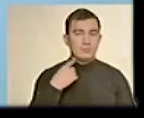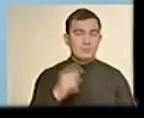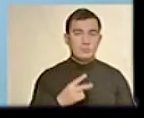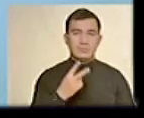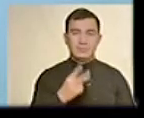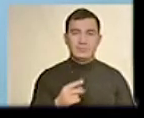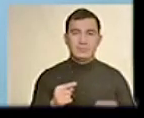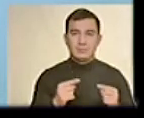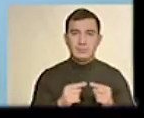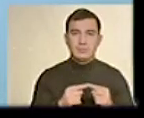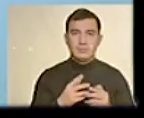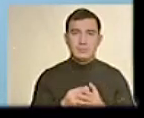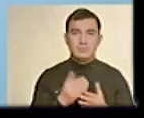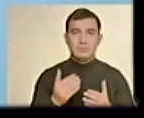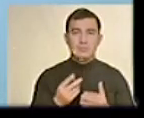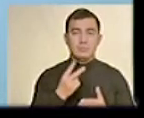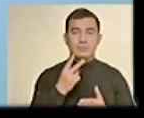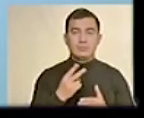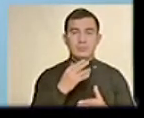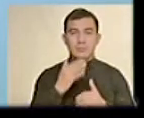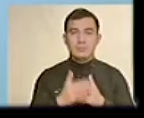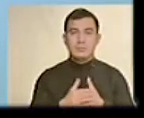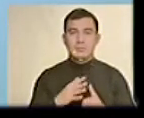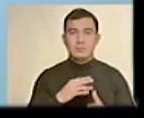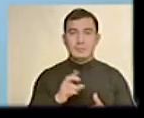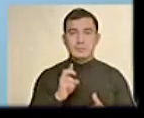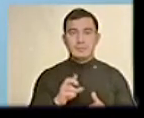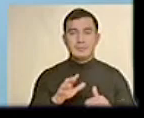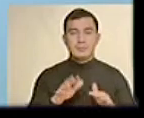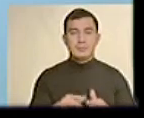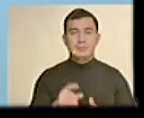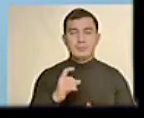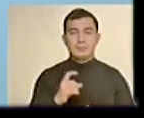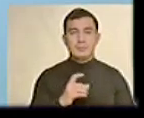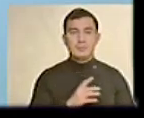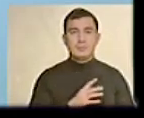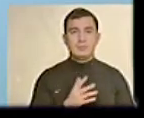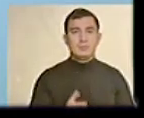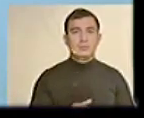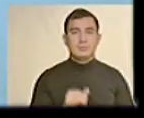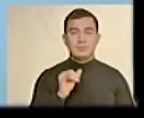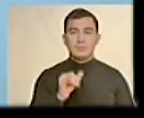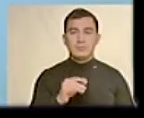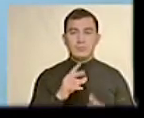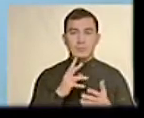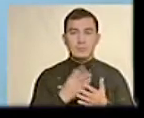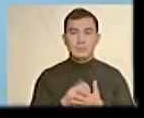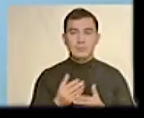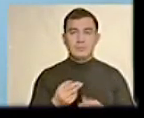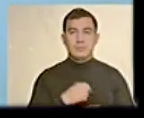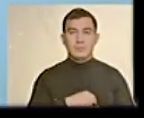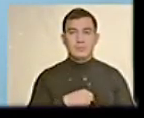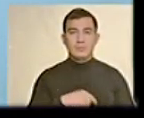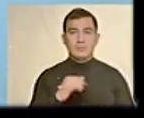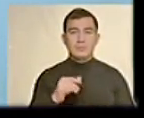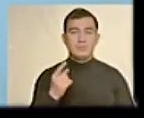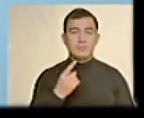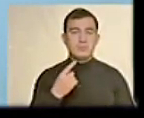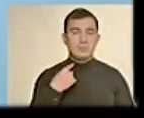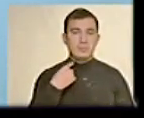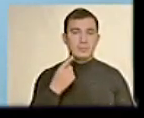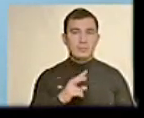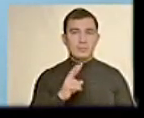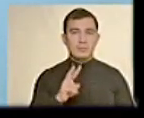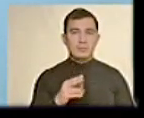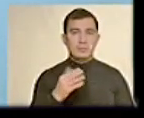teng, ya'ni a ni o'rnida 2 kelyapti, b ni o'rnida esa x kelyapti. Demak, formulaga asosan birinchi bizda birinchi sonning